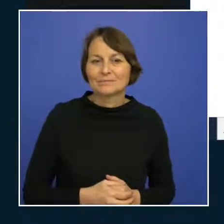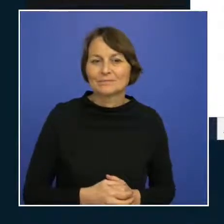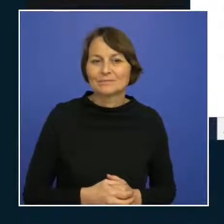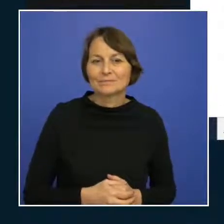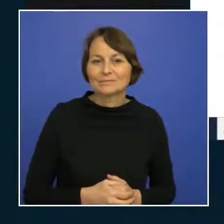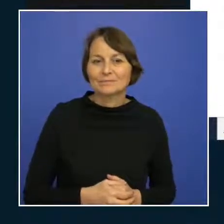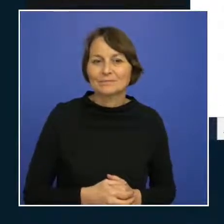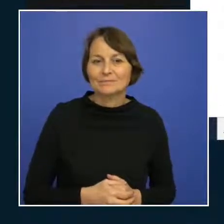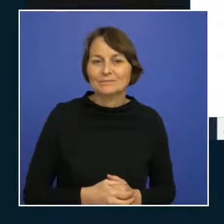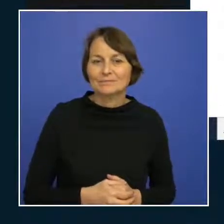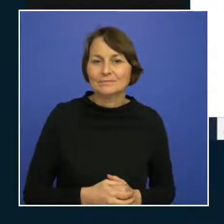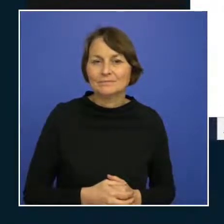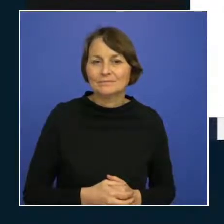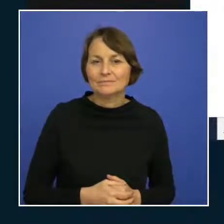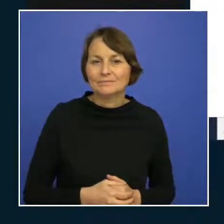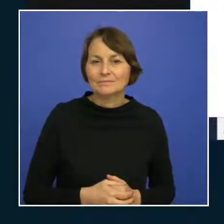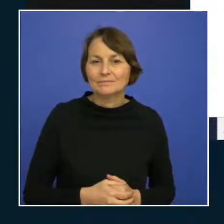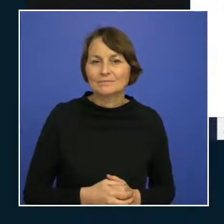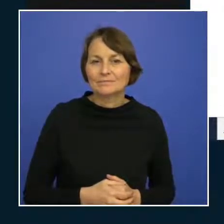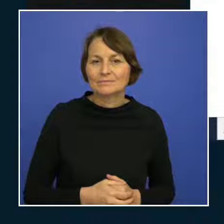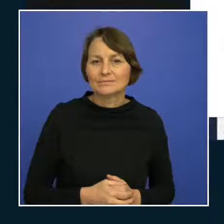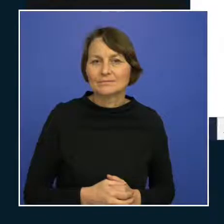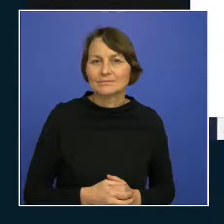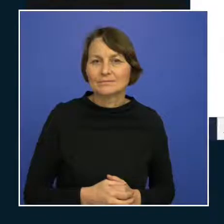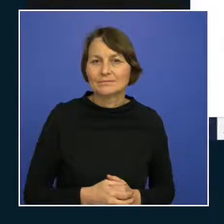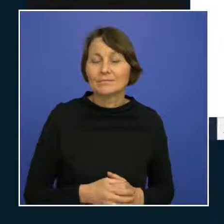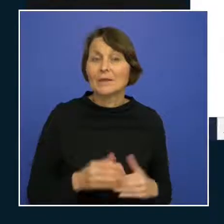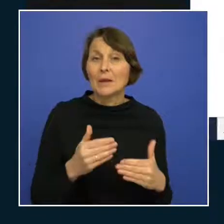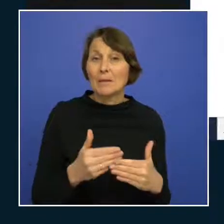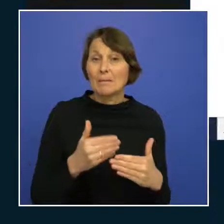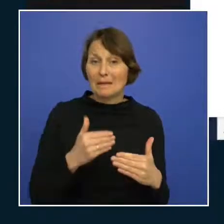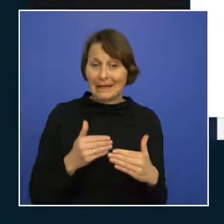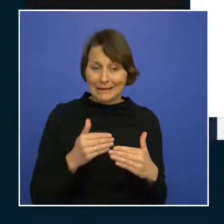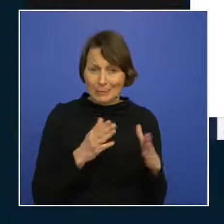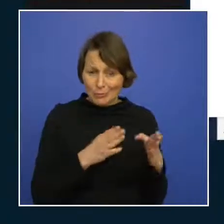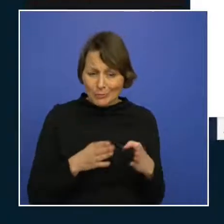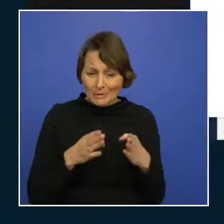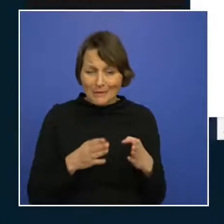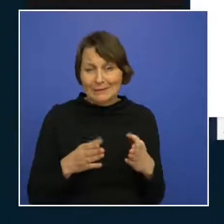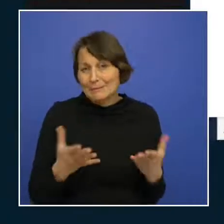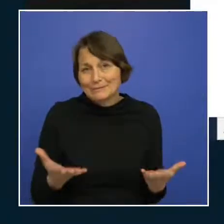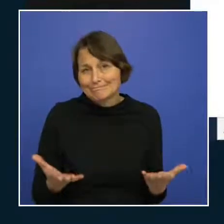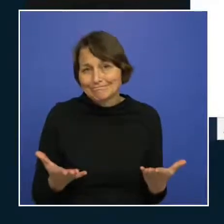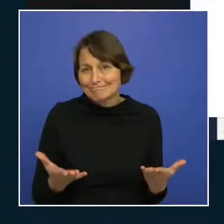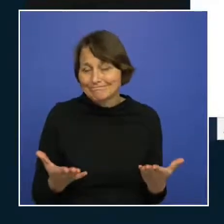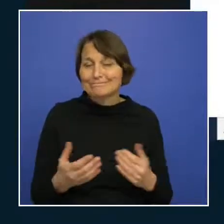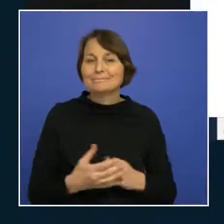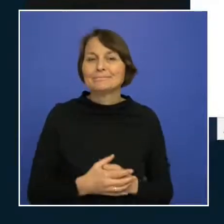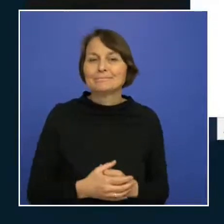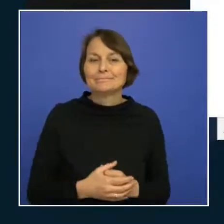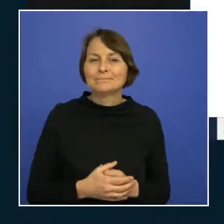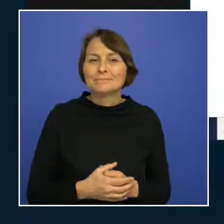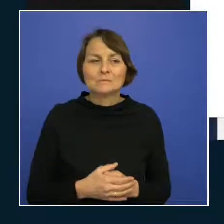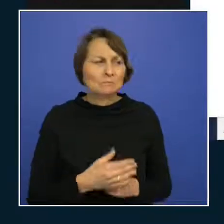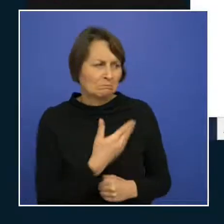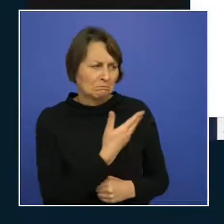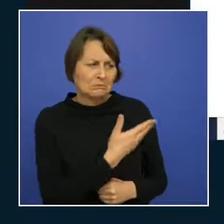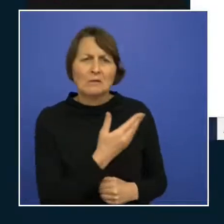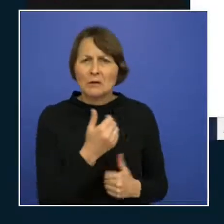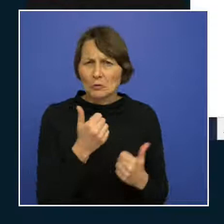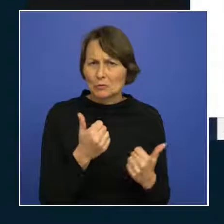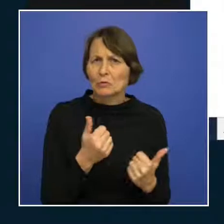it happens, we couldn't really share much of the things that we prepared behind the scene. I felt these were actually valuable information